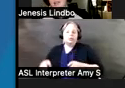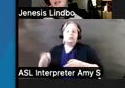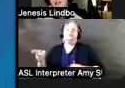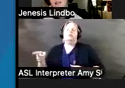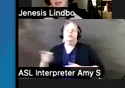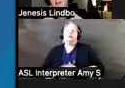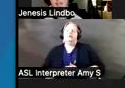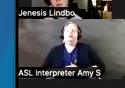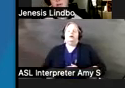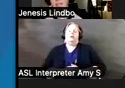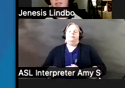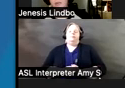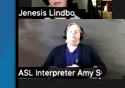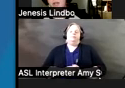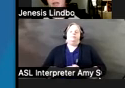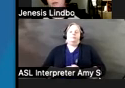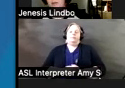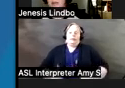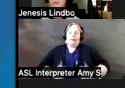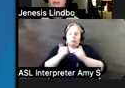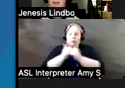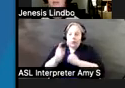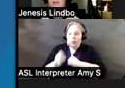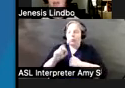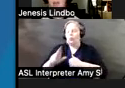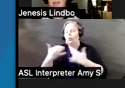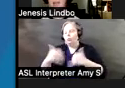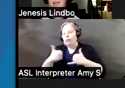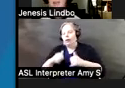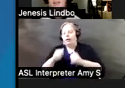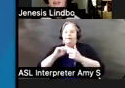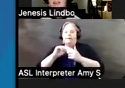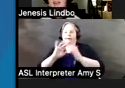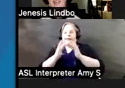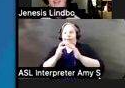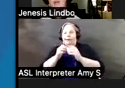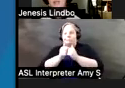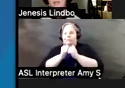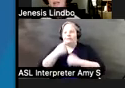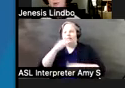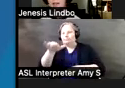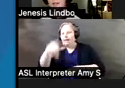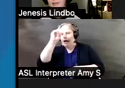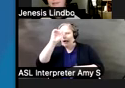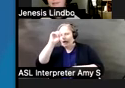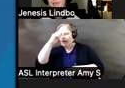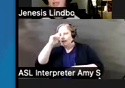is in your living situation or that you're playing with online that can say, hey, I think you need to take a